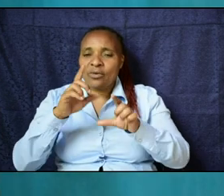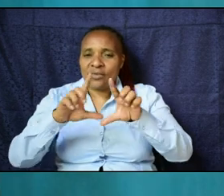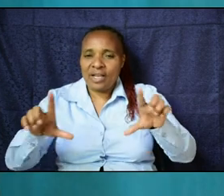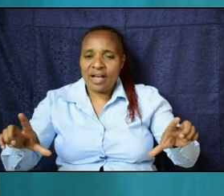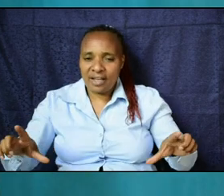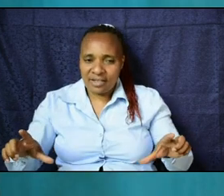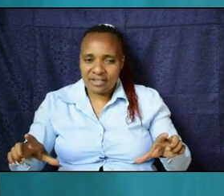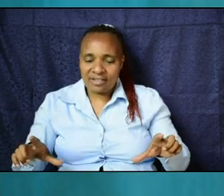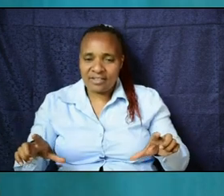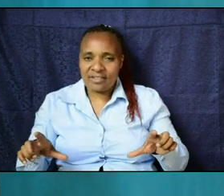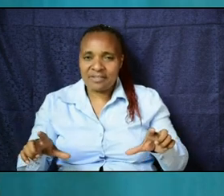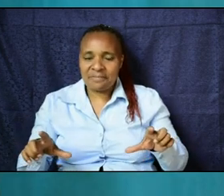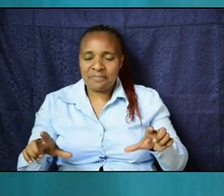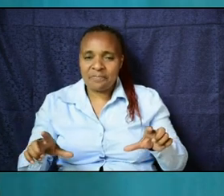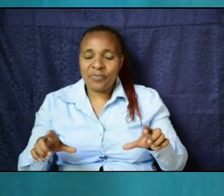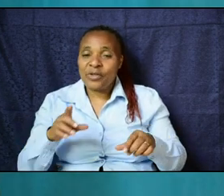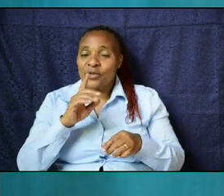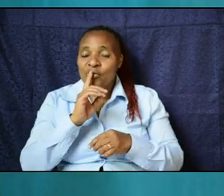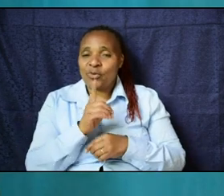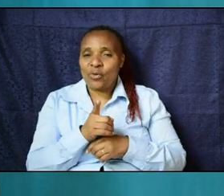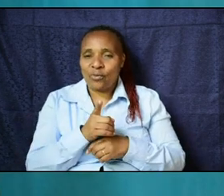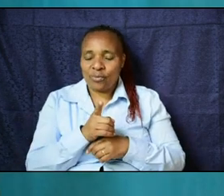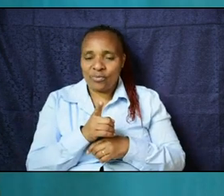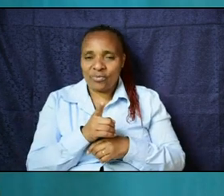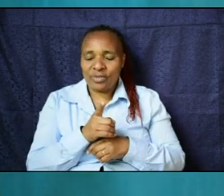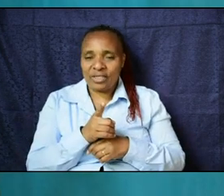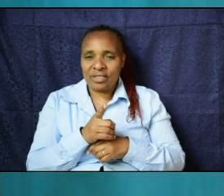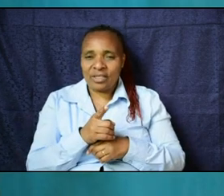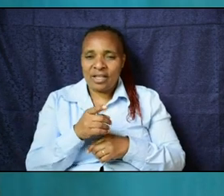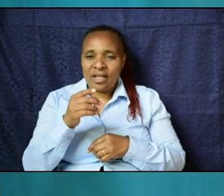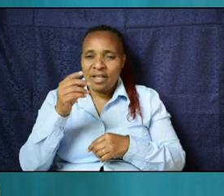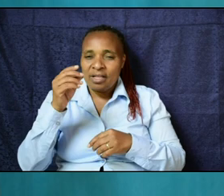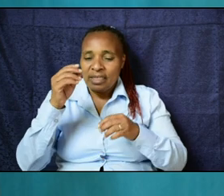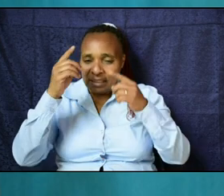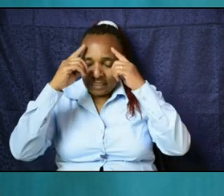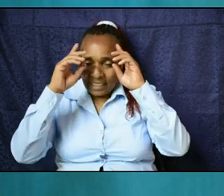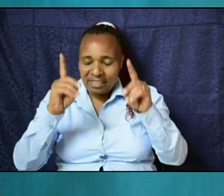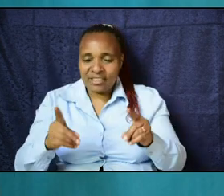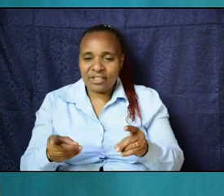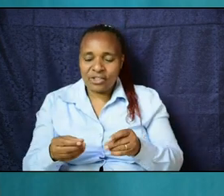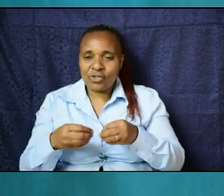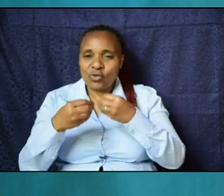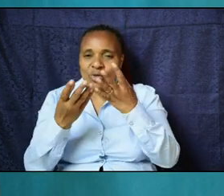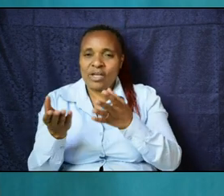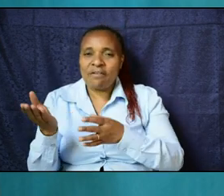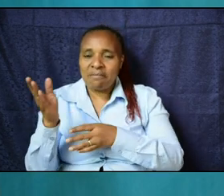have utilized it. So Pharaoh decides to give the favor back.